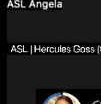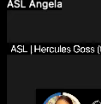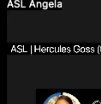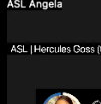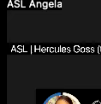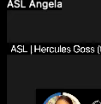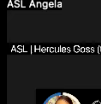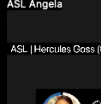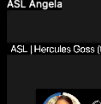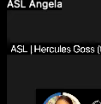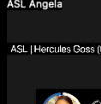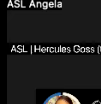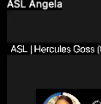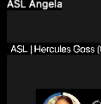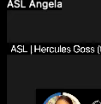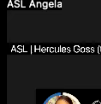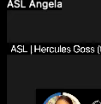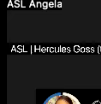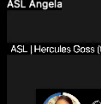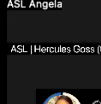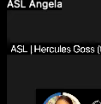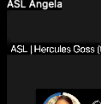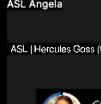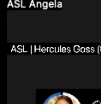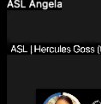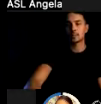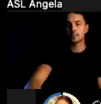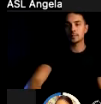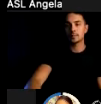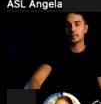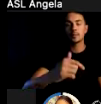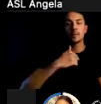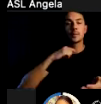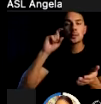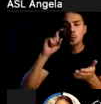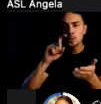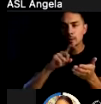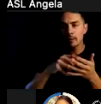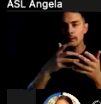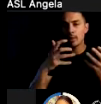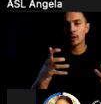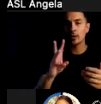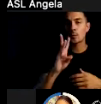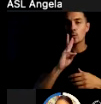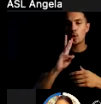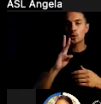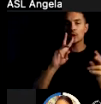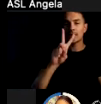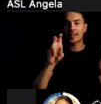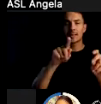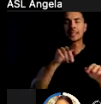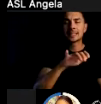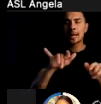to this great poll, Places I Feel Calm. I'm noticing a lot of water themes here. This